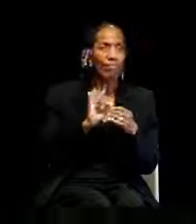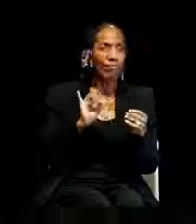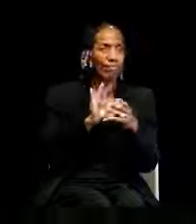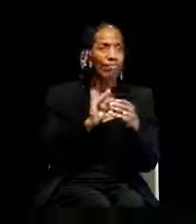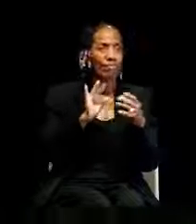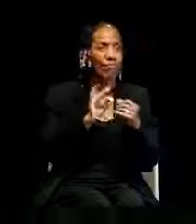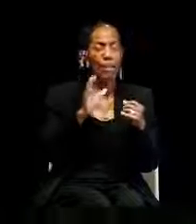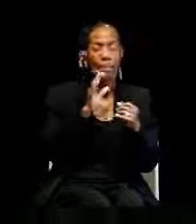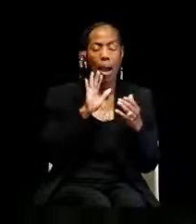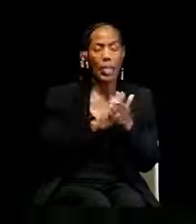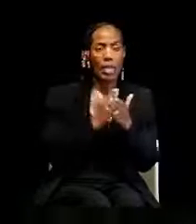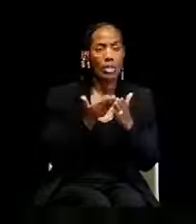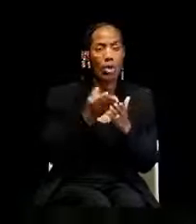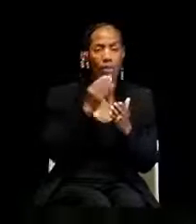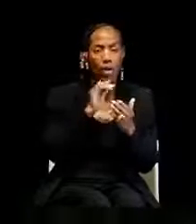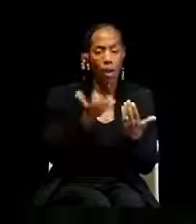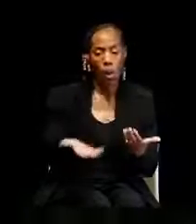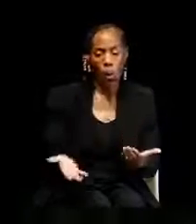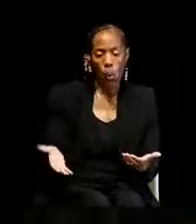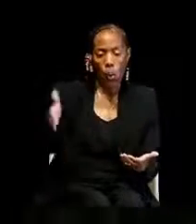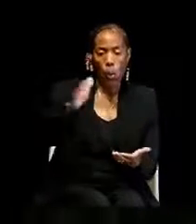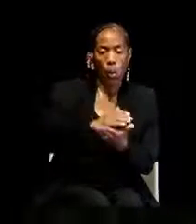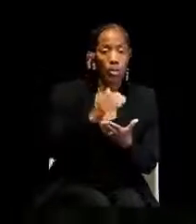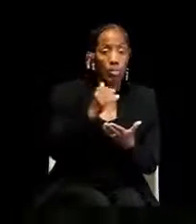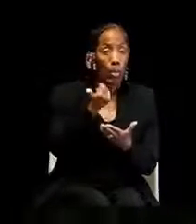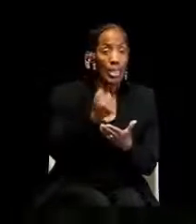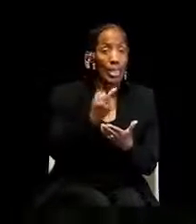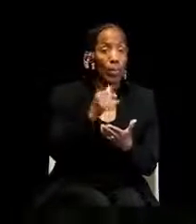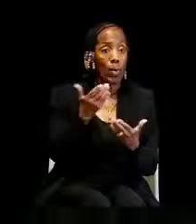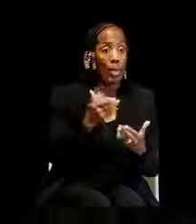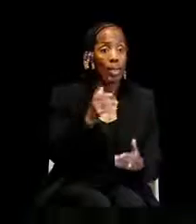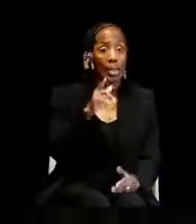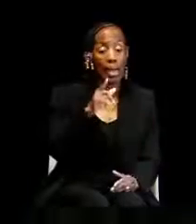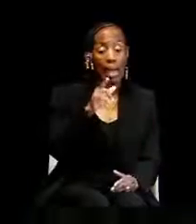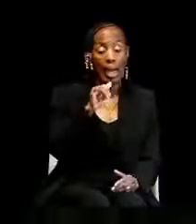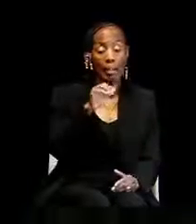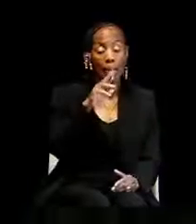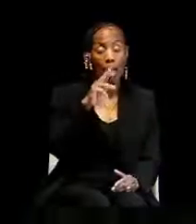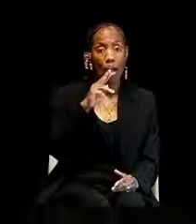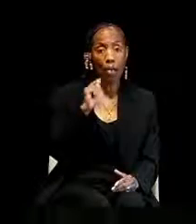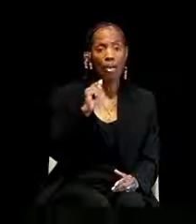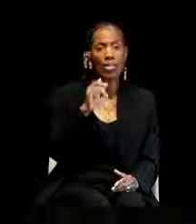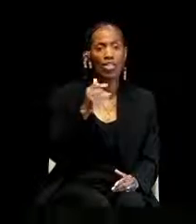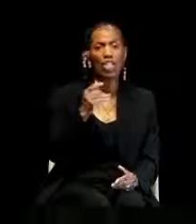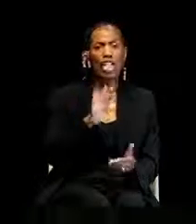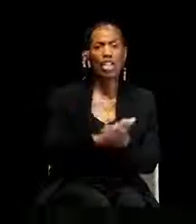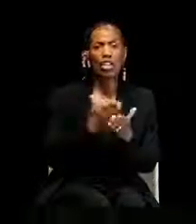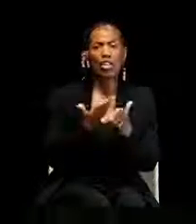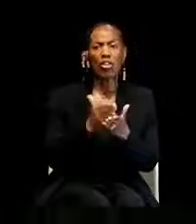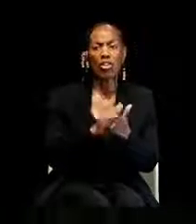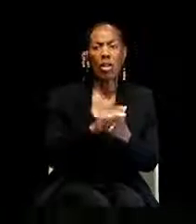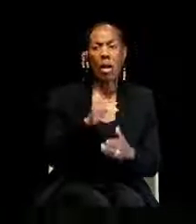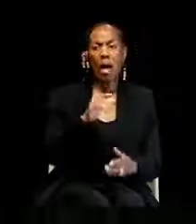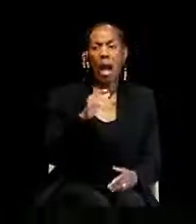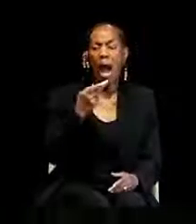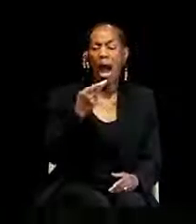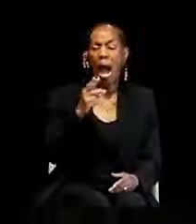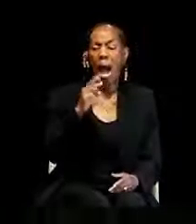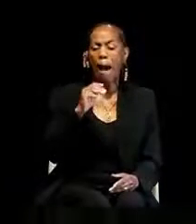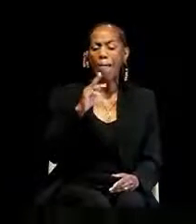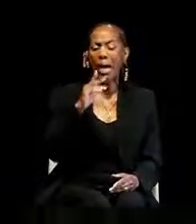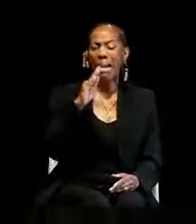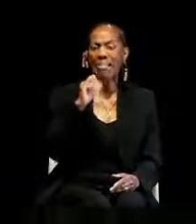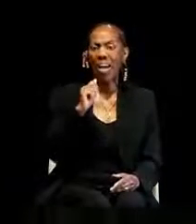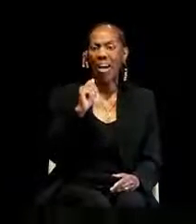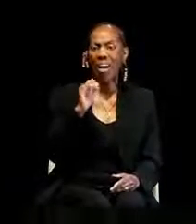had cooked a bunch of food. If anyone Liberian in the audience, palm butter, she cooked palm butter, and you know that it's palm nuts, right? So palm butter get